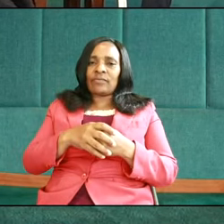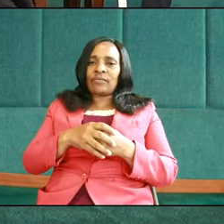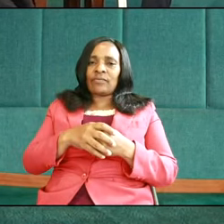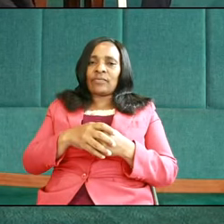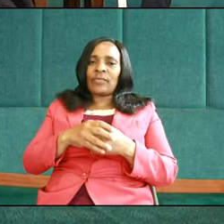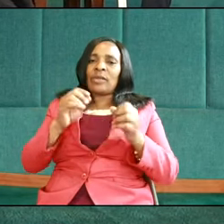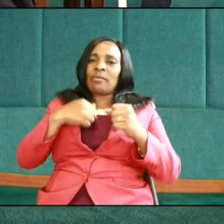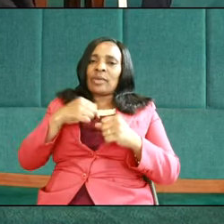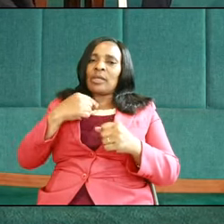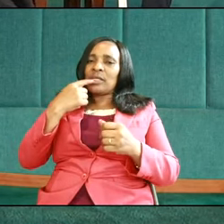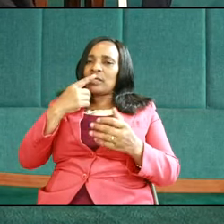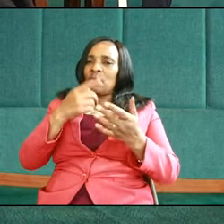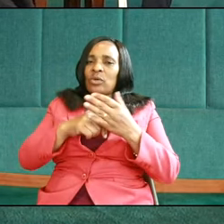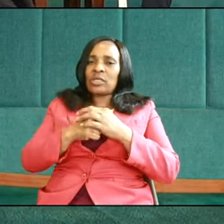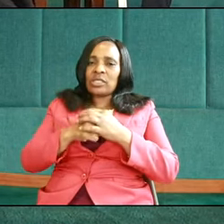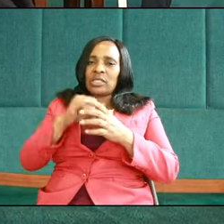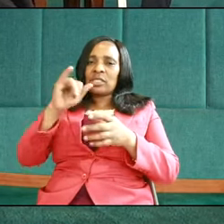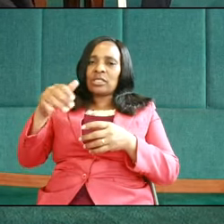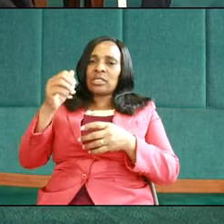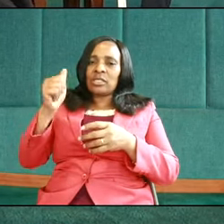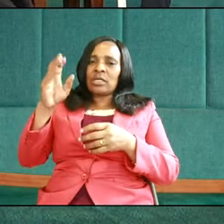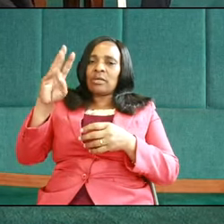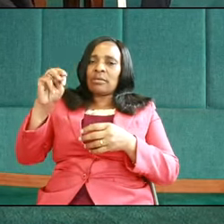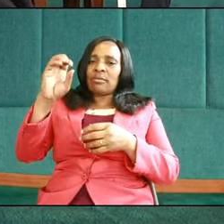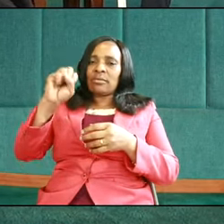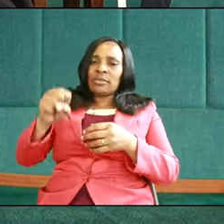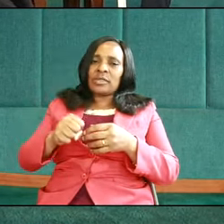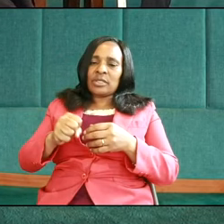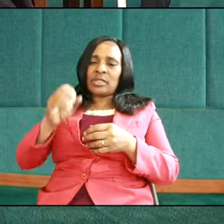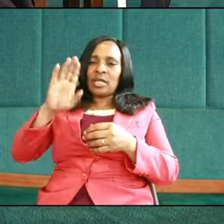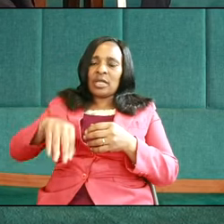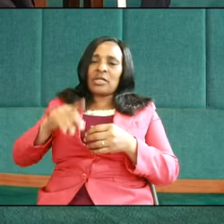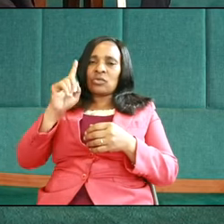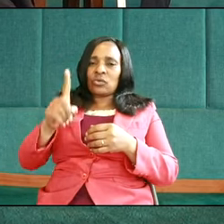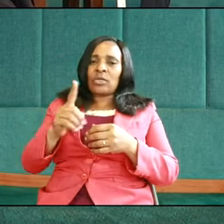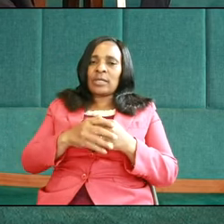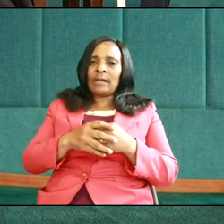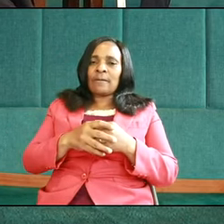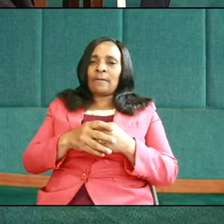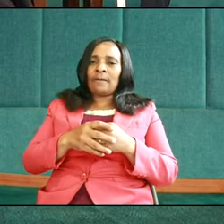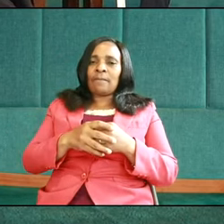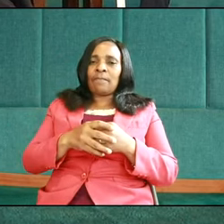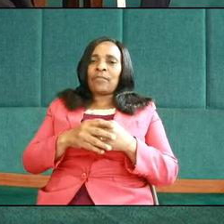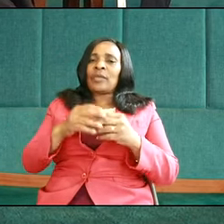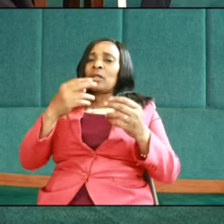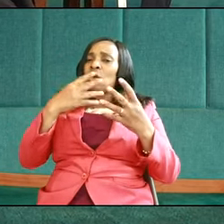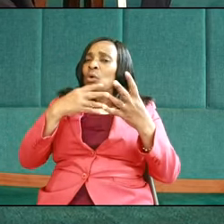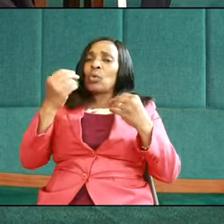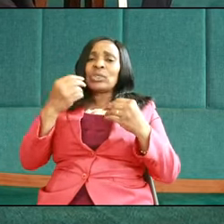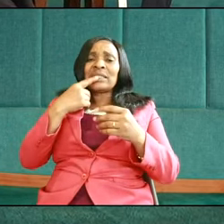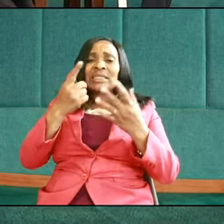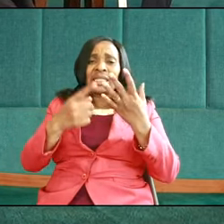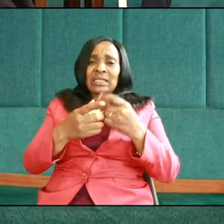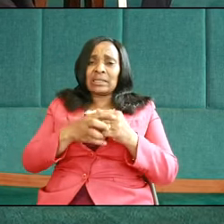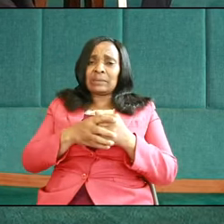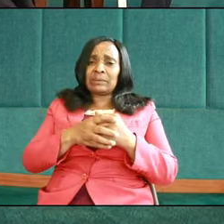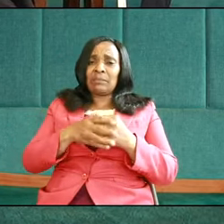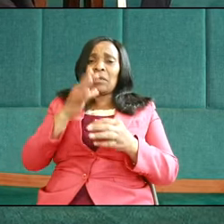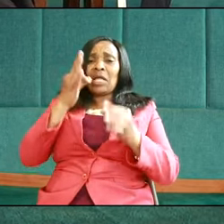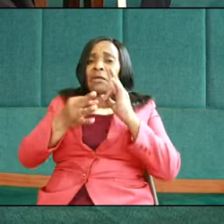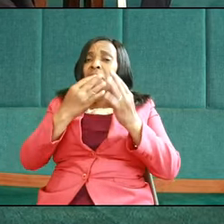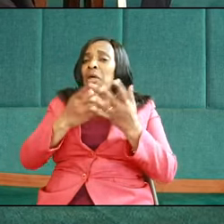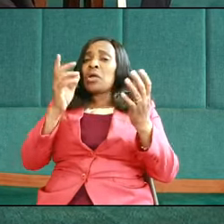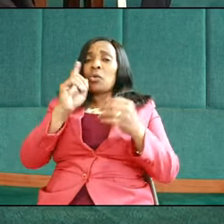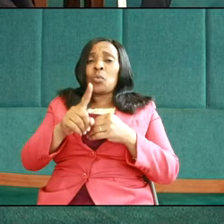Normally I'd say mine is James 14:17, but it's the last one. But I'll go with it anyway. So it says, if anyone